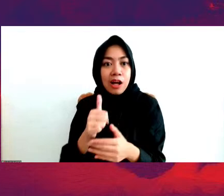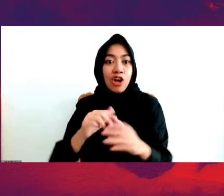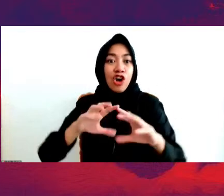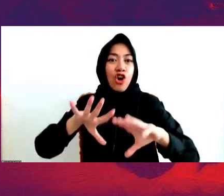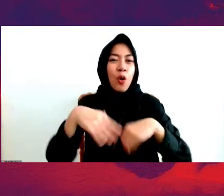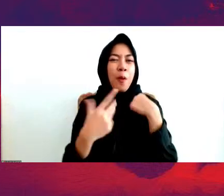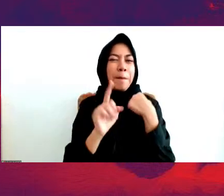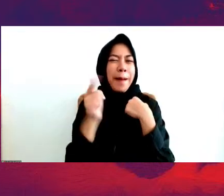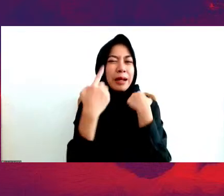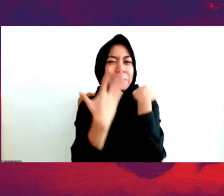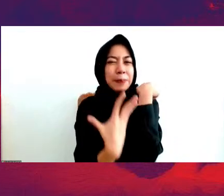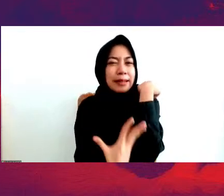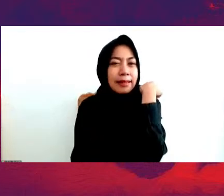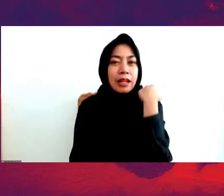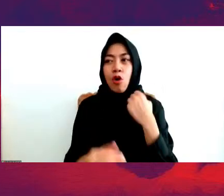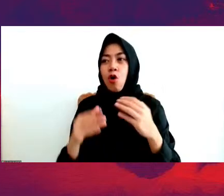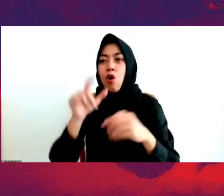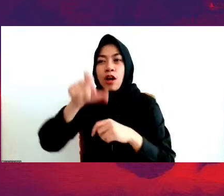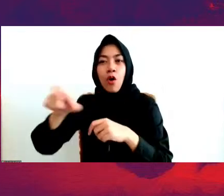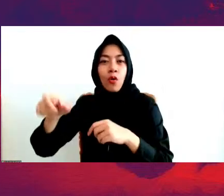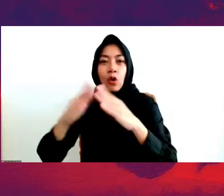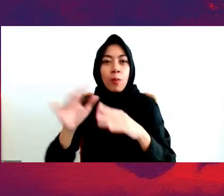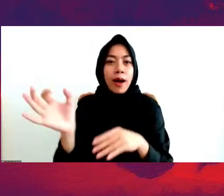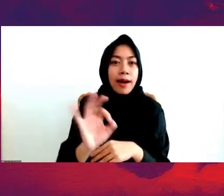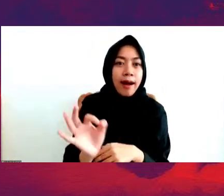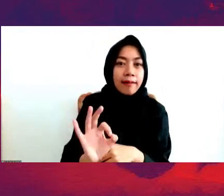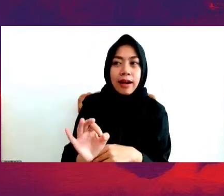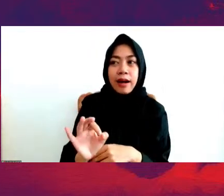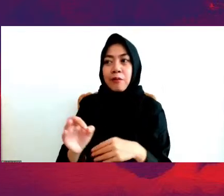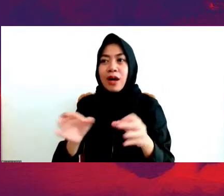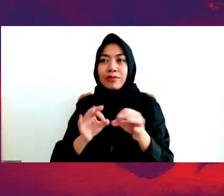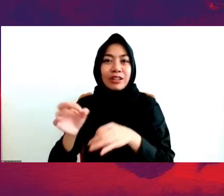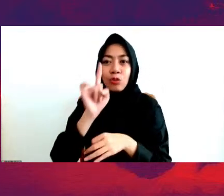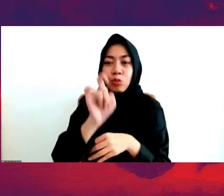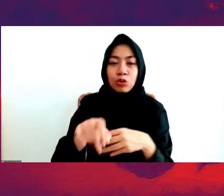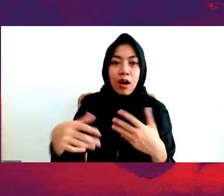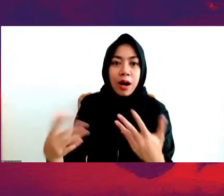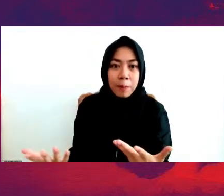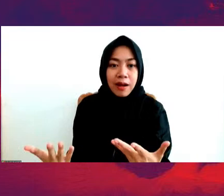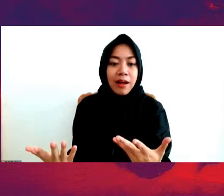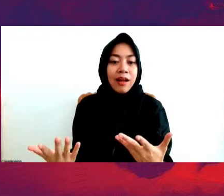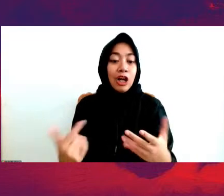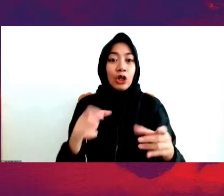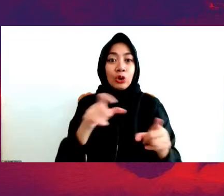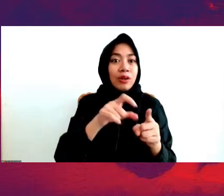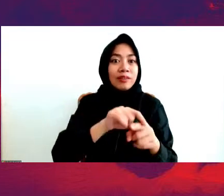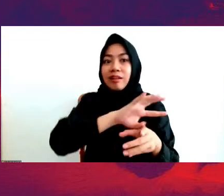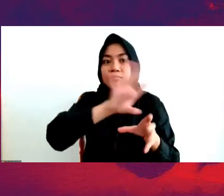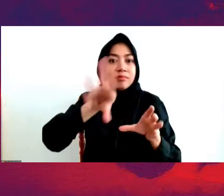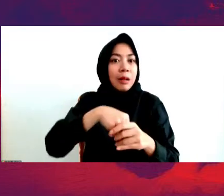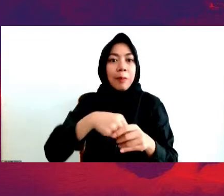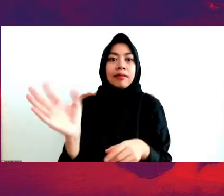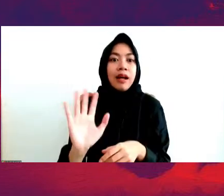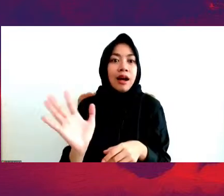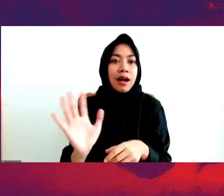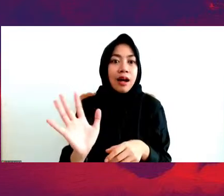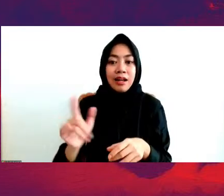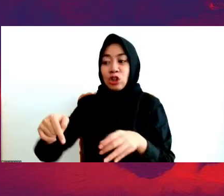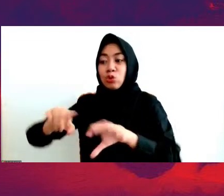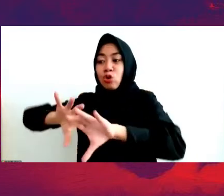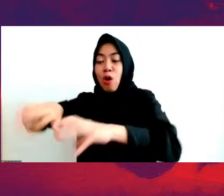poor, the homeless, usually do lack these facilities. So we are already excluding the most vulnerable